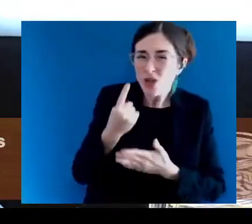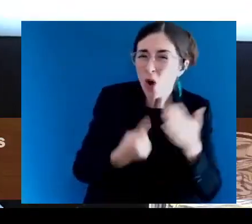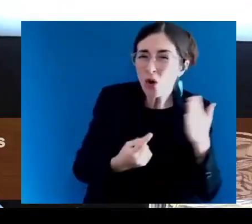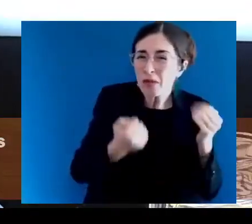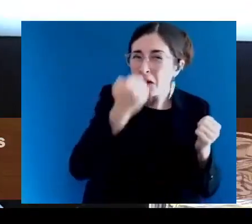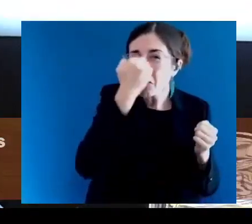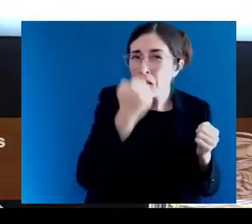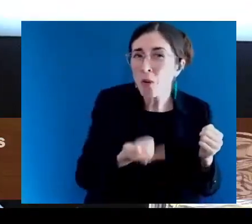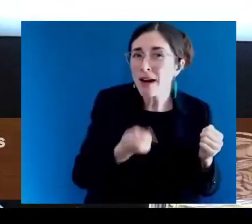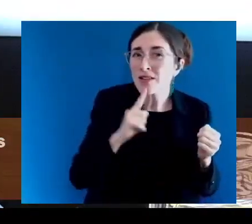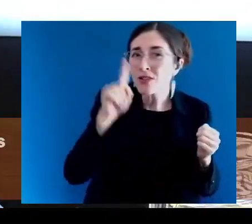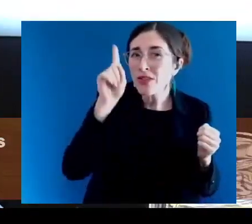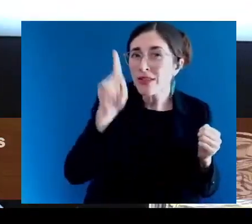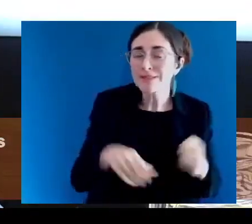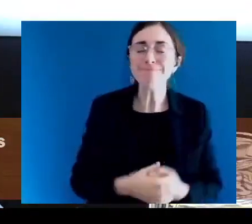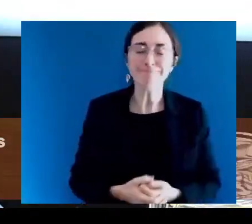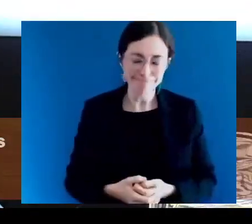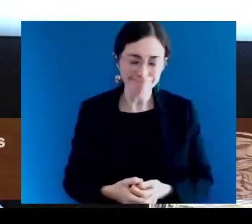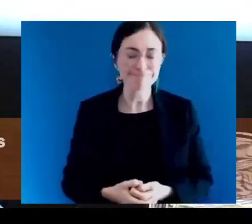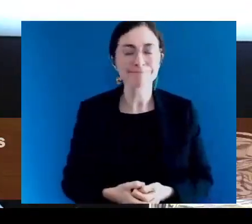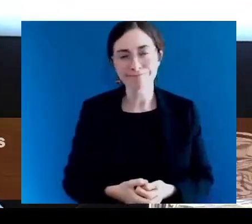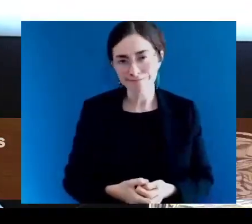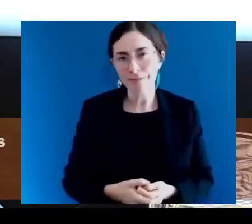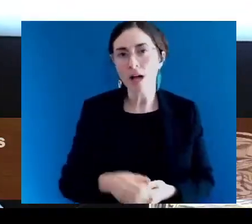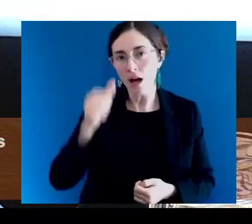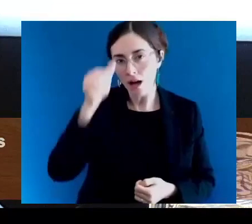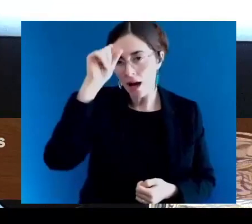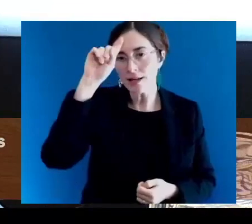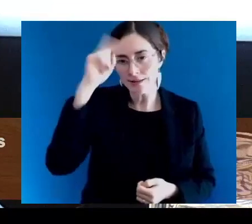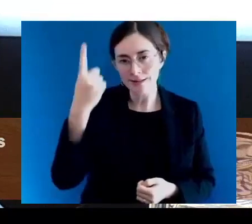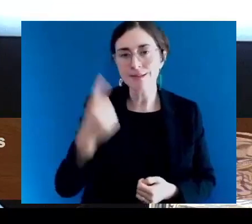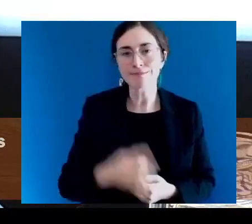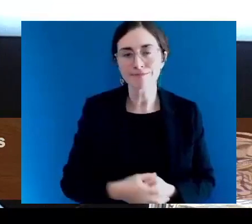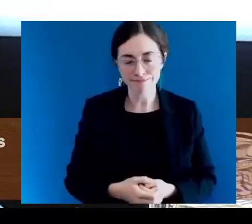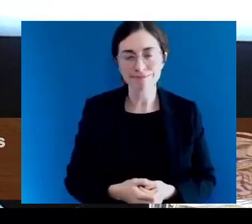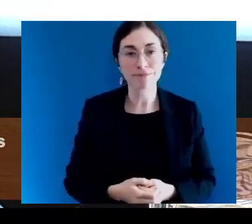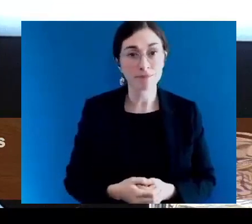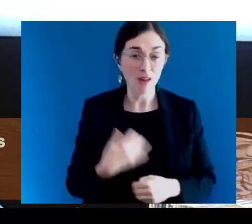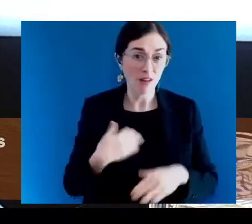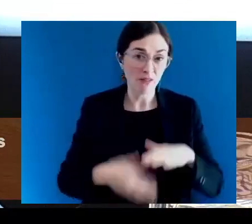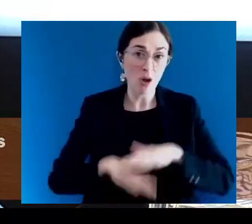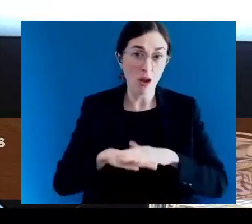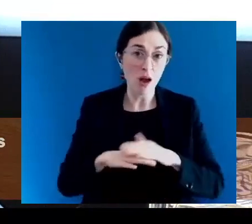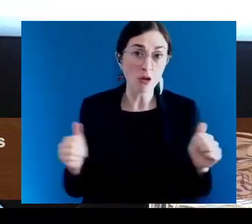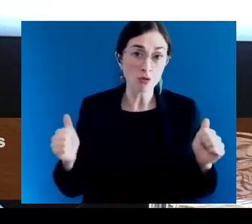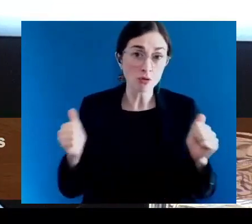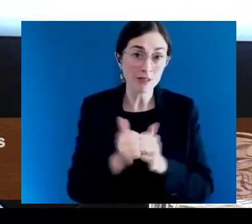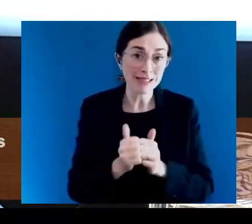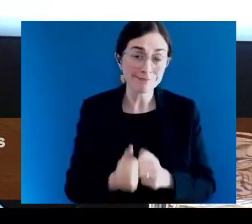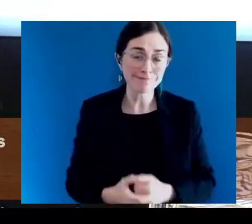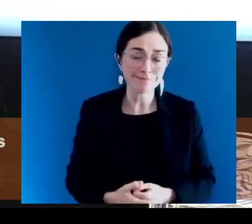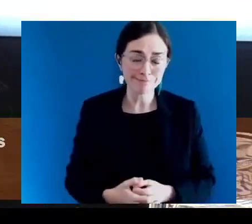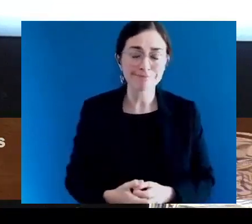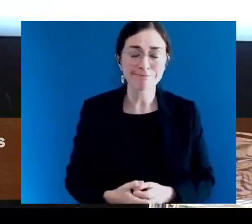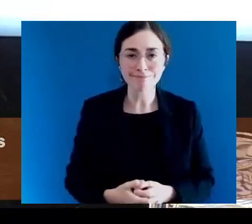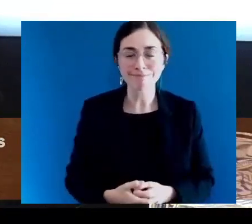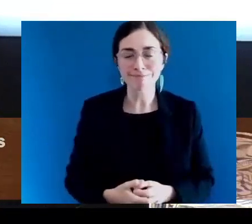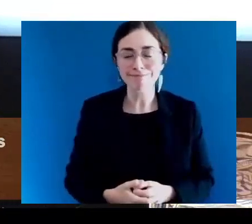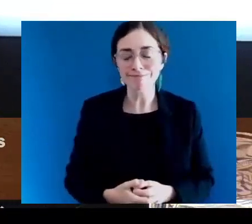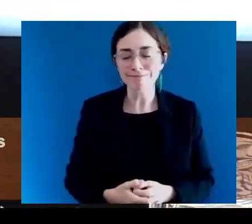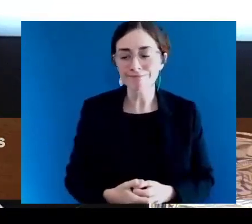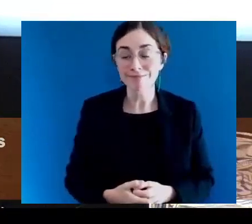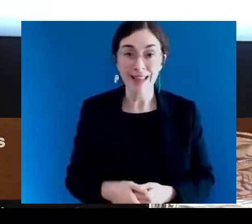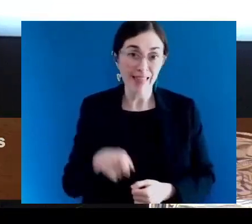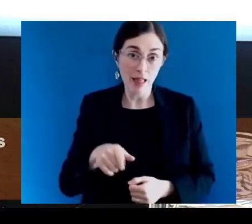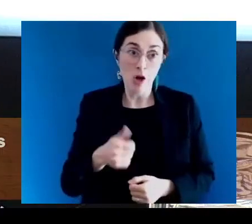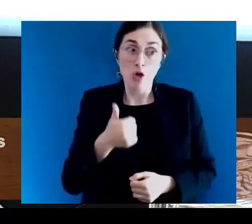Individually, I understand. Yes. Yes, I totally agree. And I know that this is, whilst this is a start,